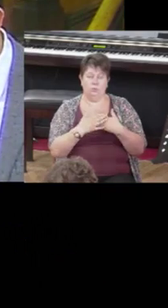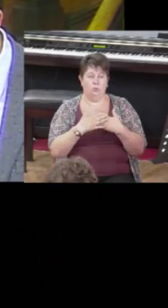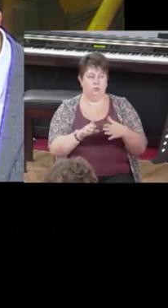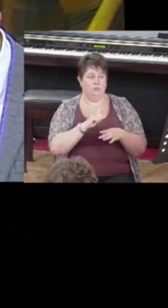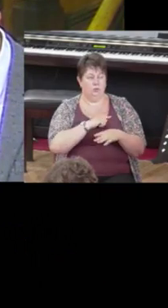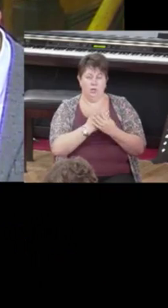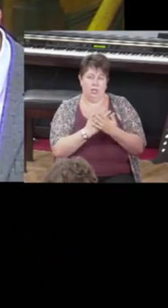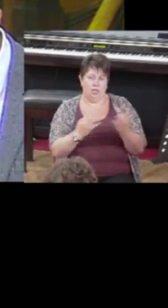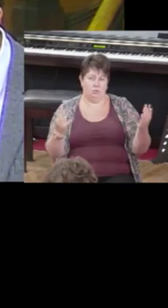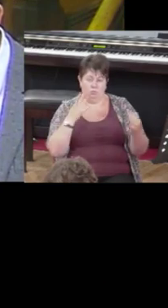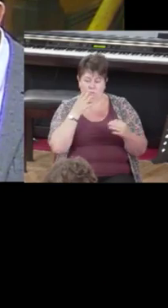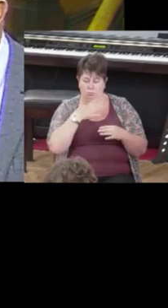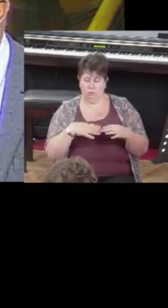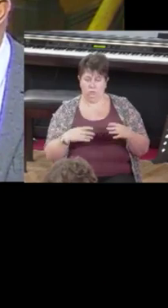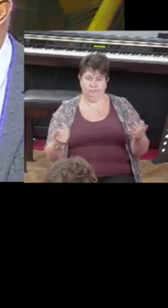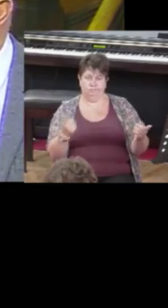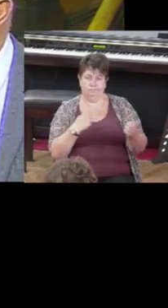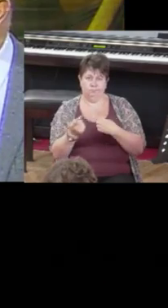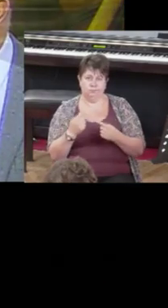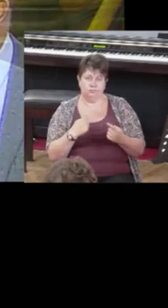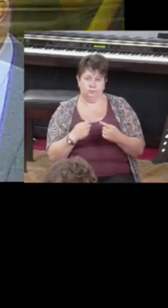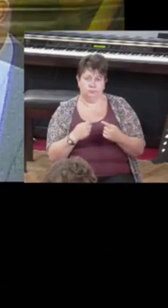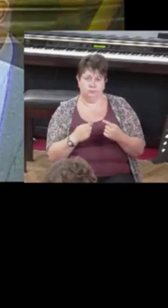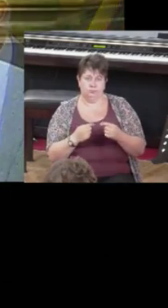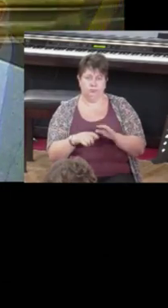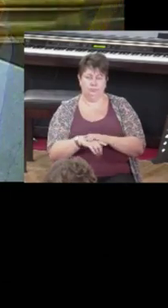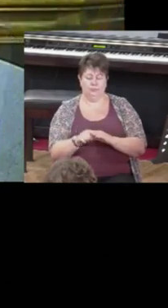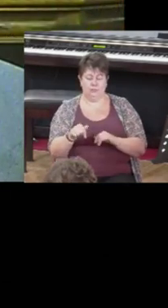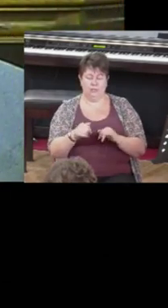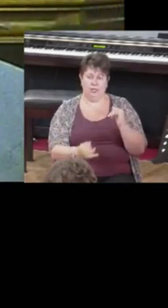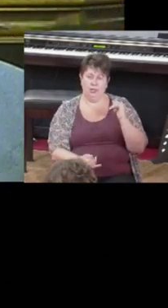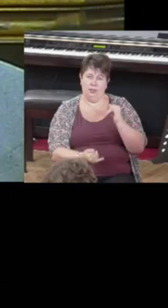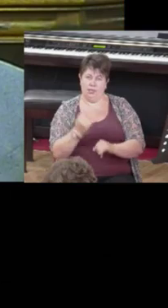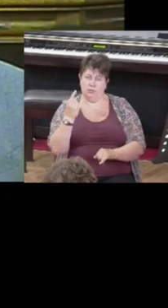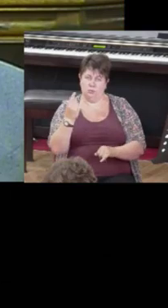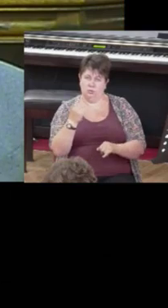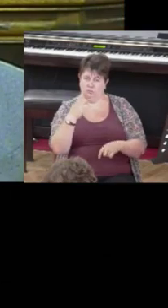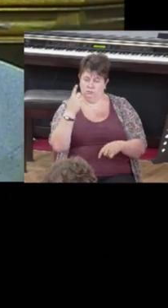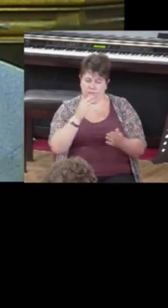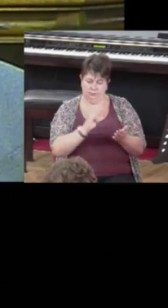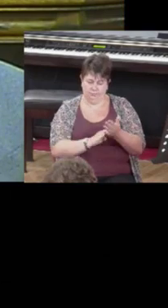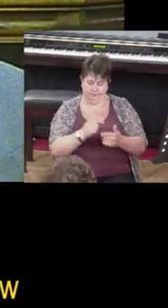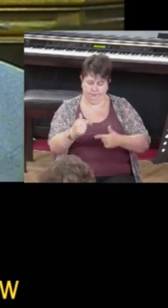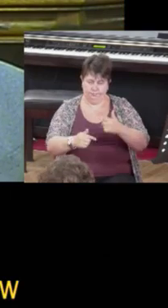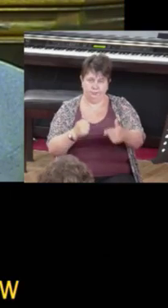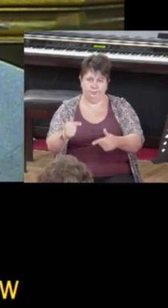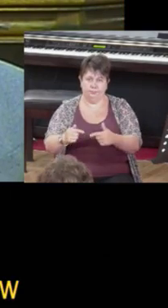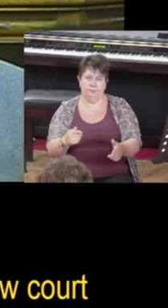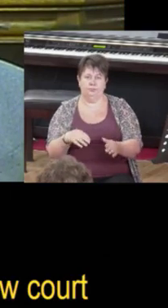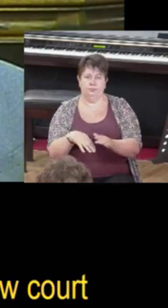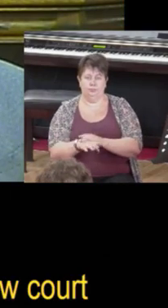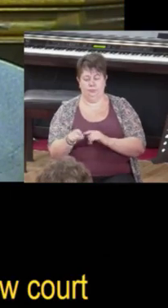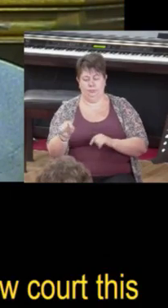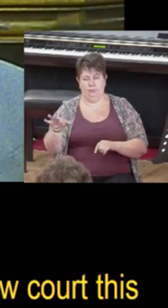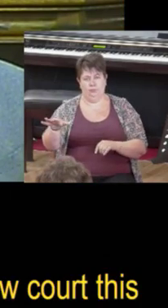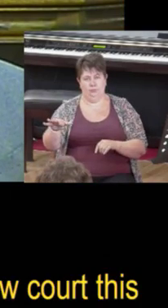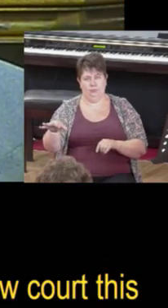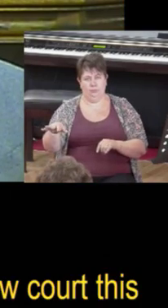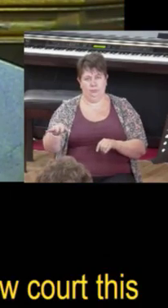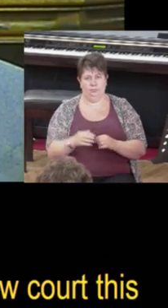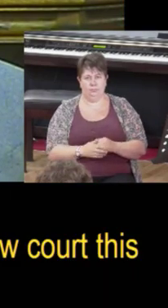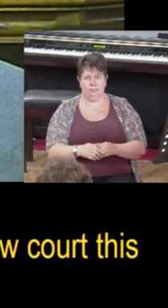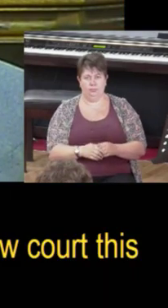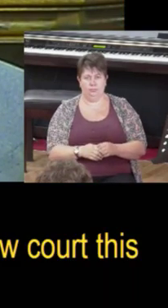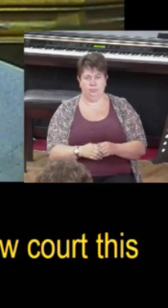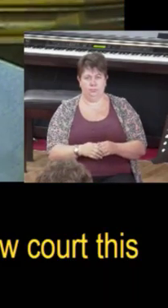and share in worship. It's the last one of our series of monthly services in the complex, and today we'll share in